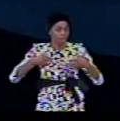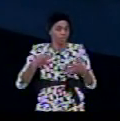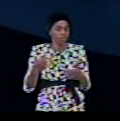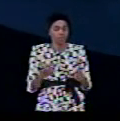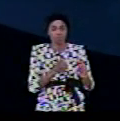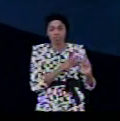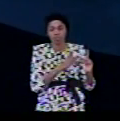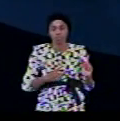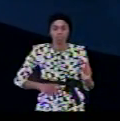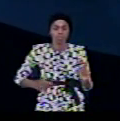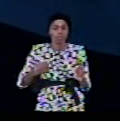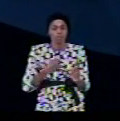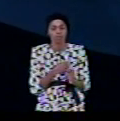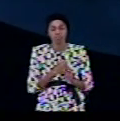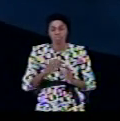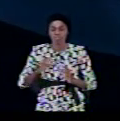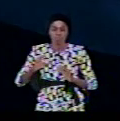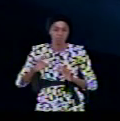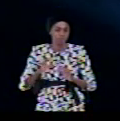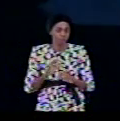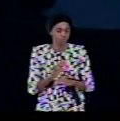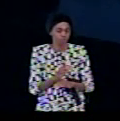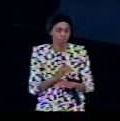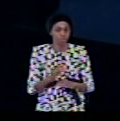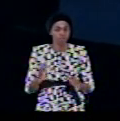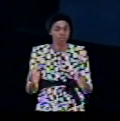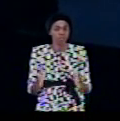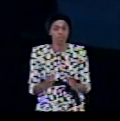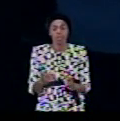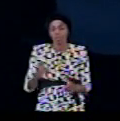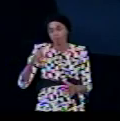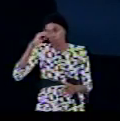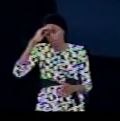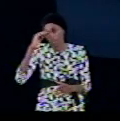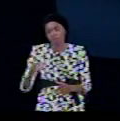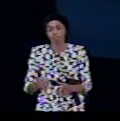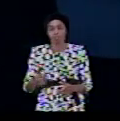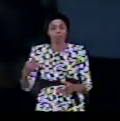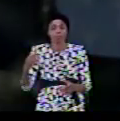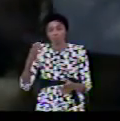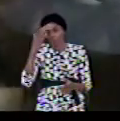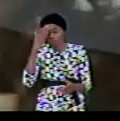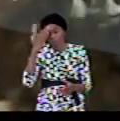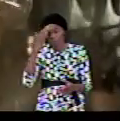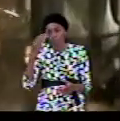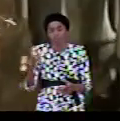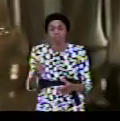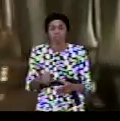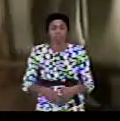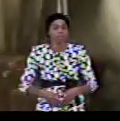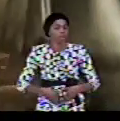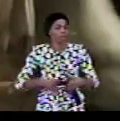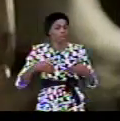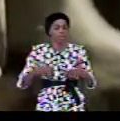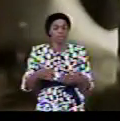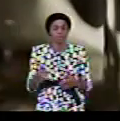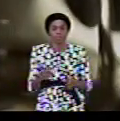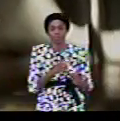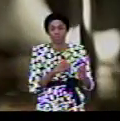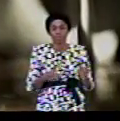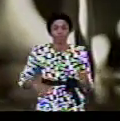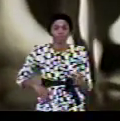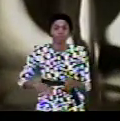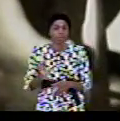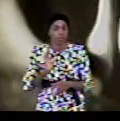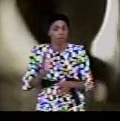Lord, we persuade men, knowing the terror of the Lord. Our world does not